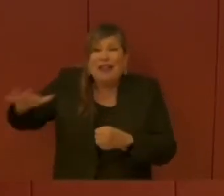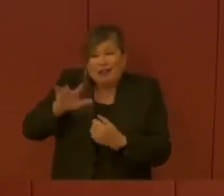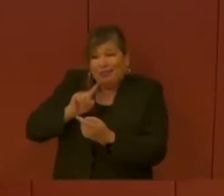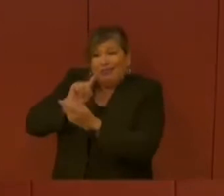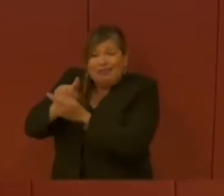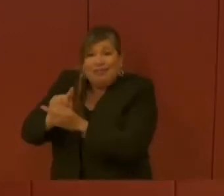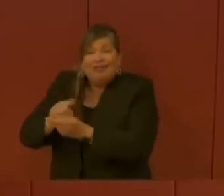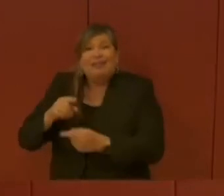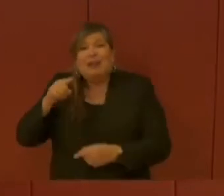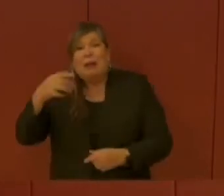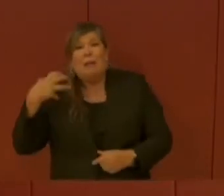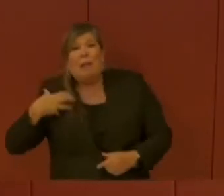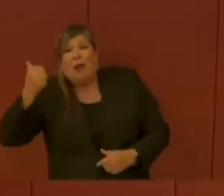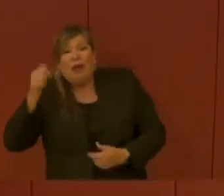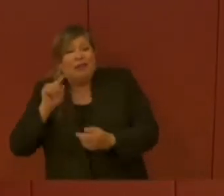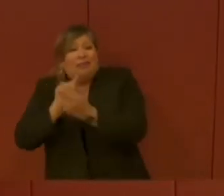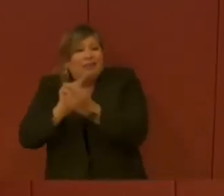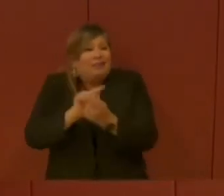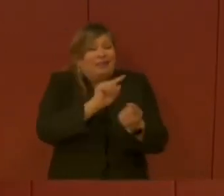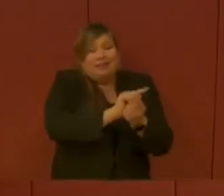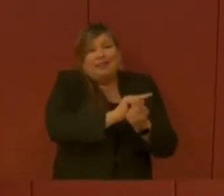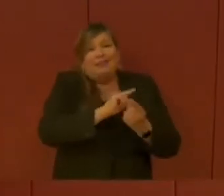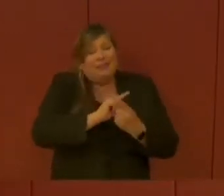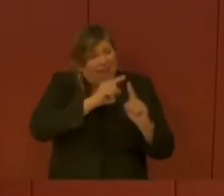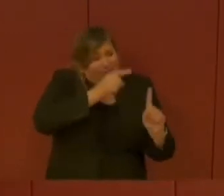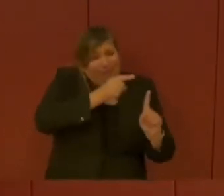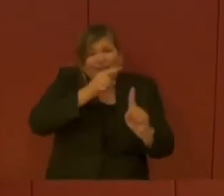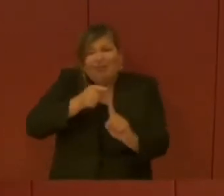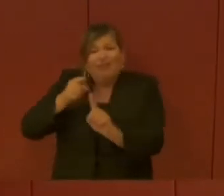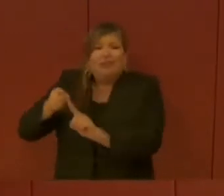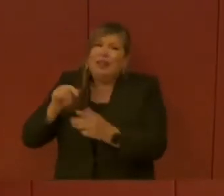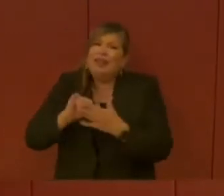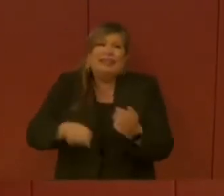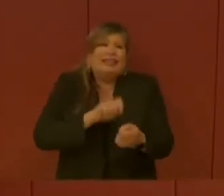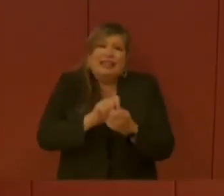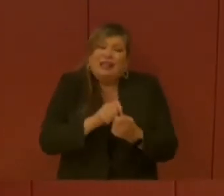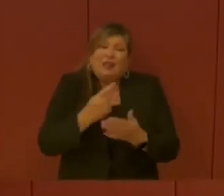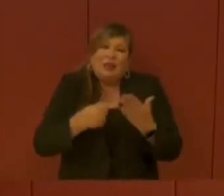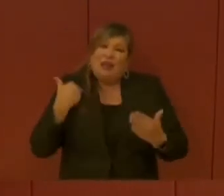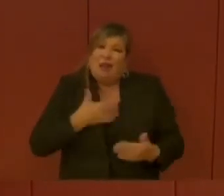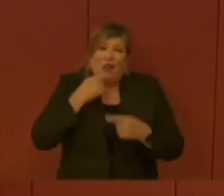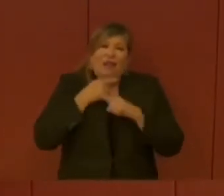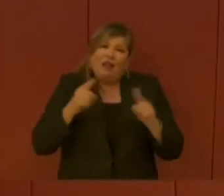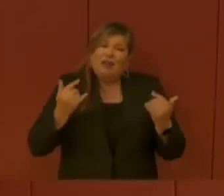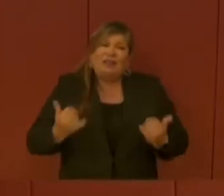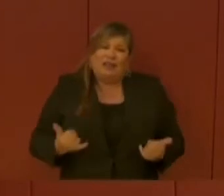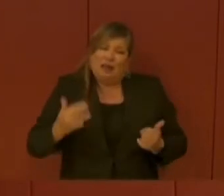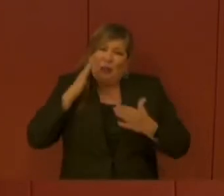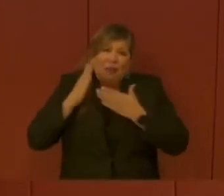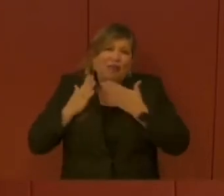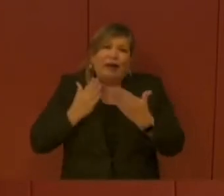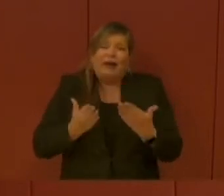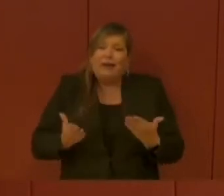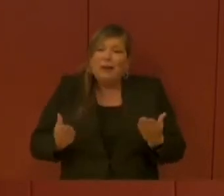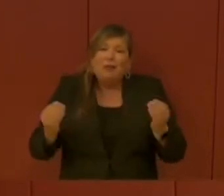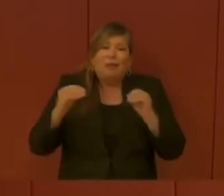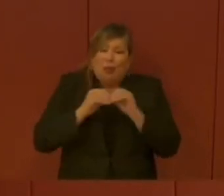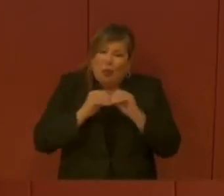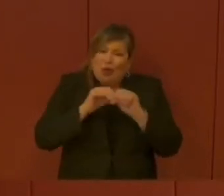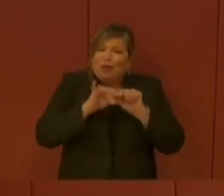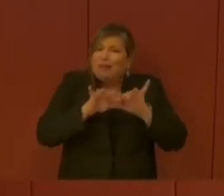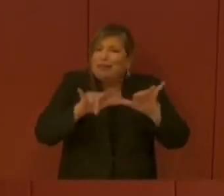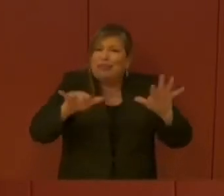employers all across the state. So this is exactly what the announcement today provides for: more abundance,